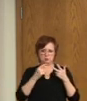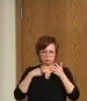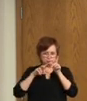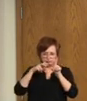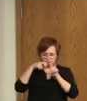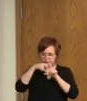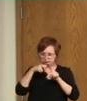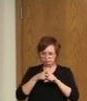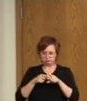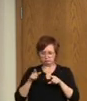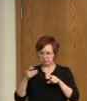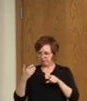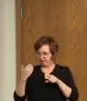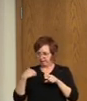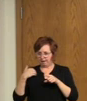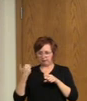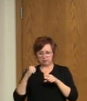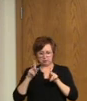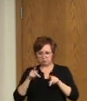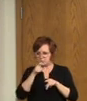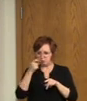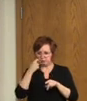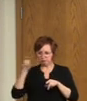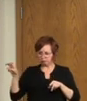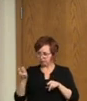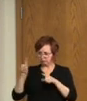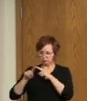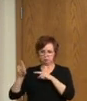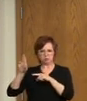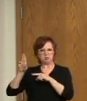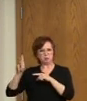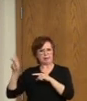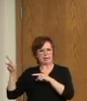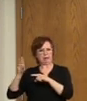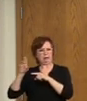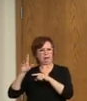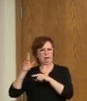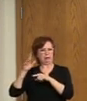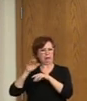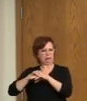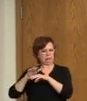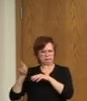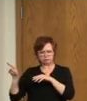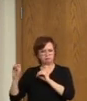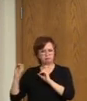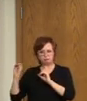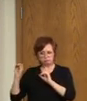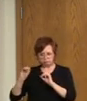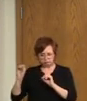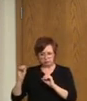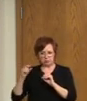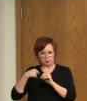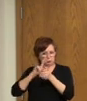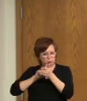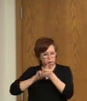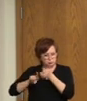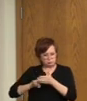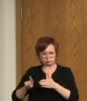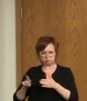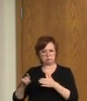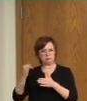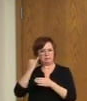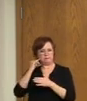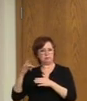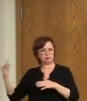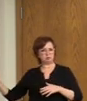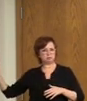no evidence that we have that strain in Canada or Saskatchewan, but we will continue to monitor. And obviously, the